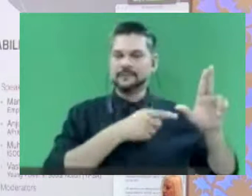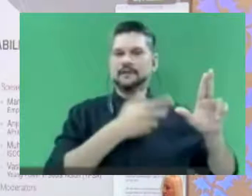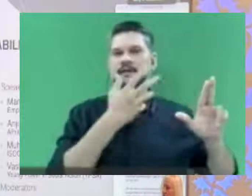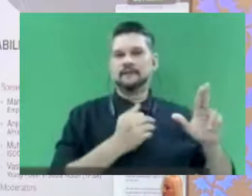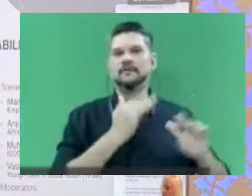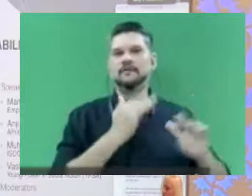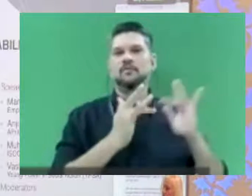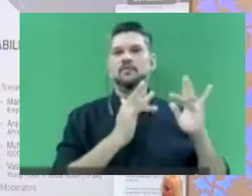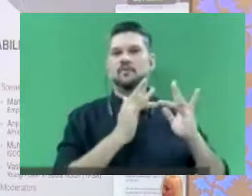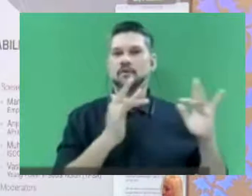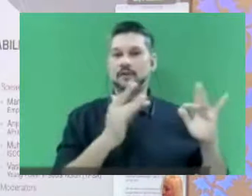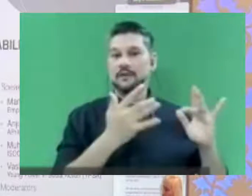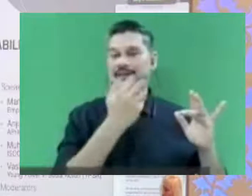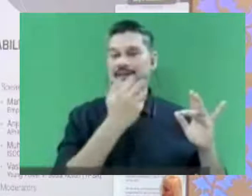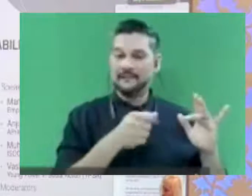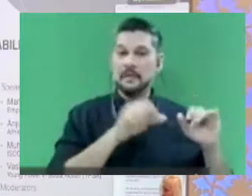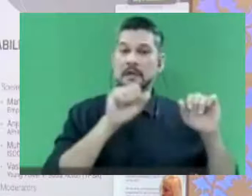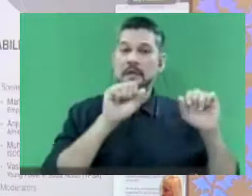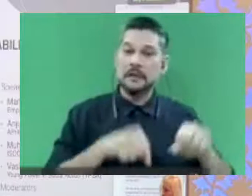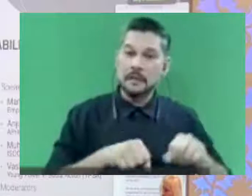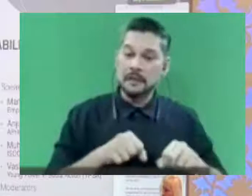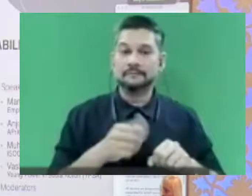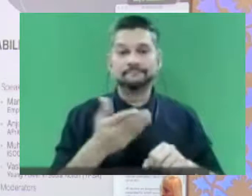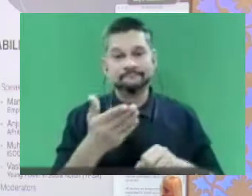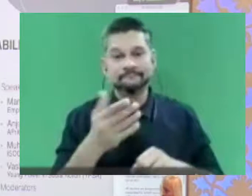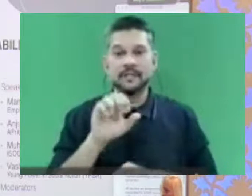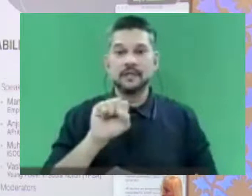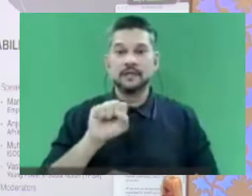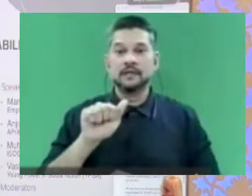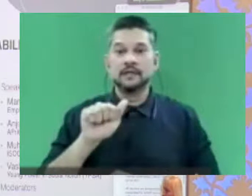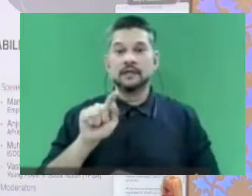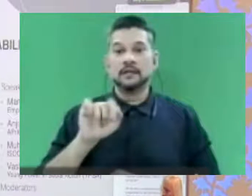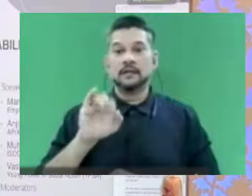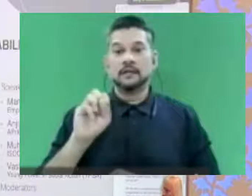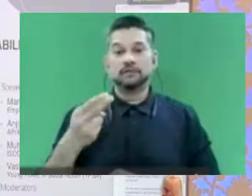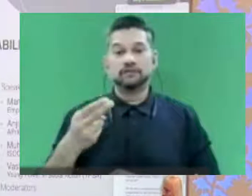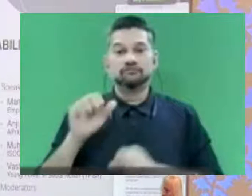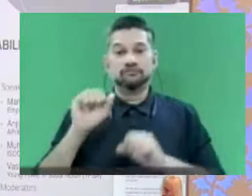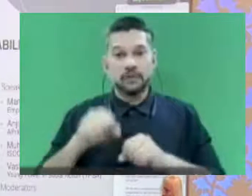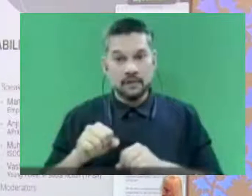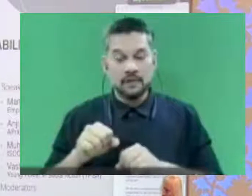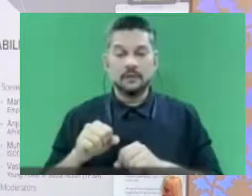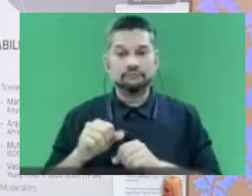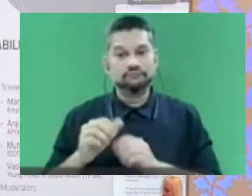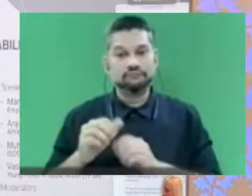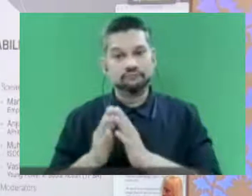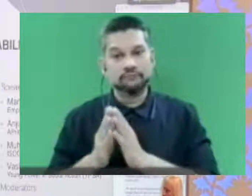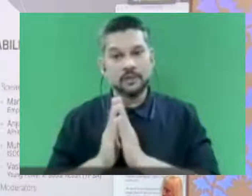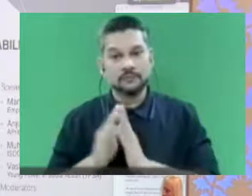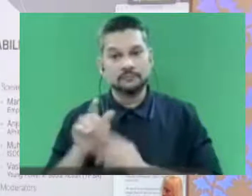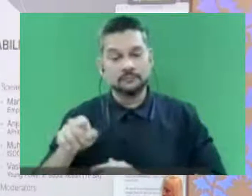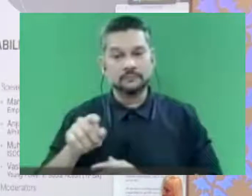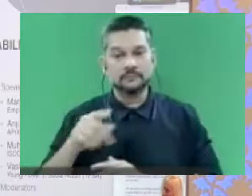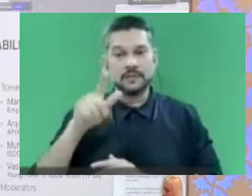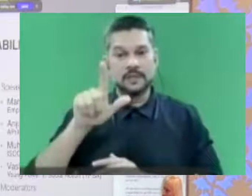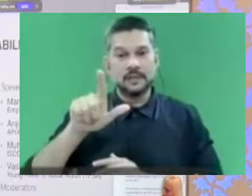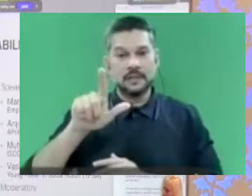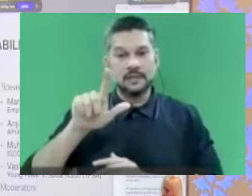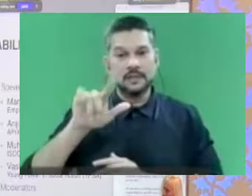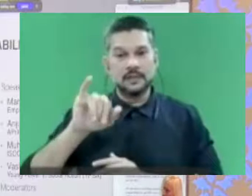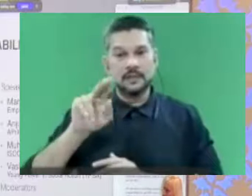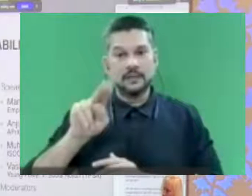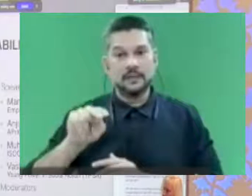someone if they can post a link for the people to go through. But I think what is